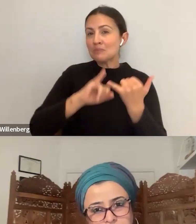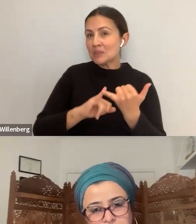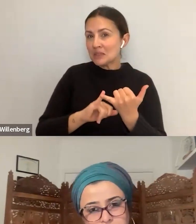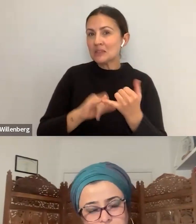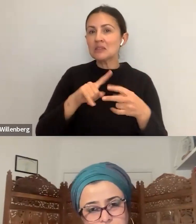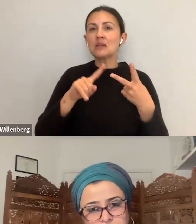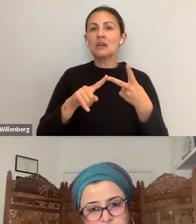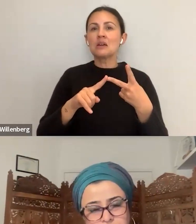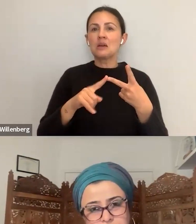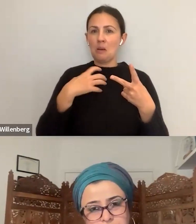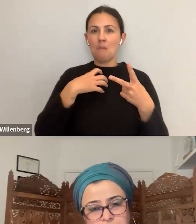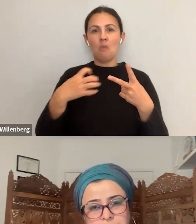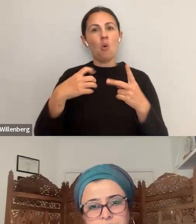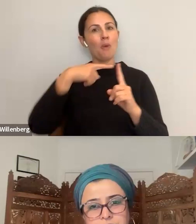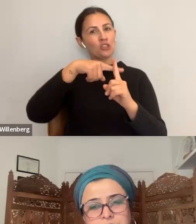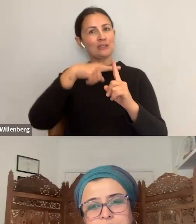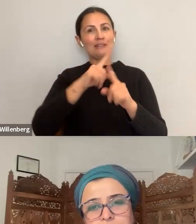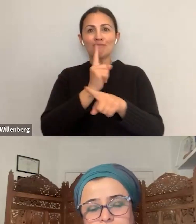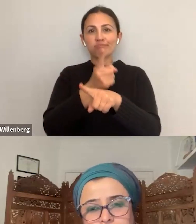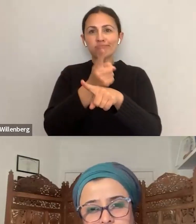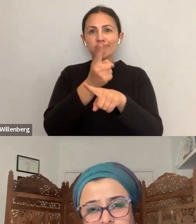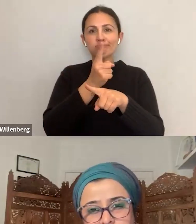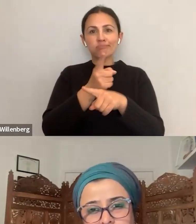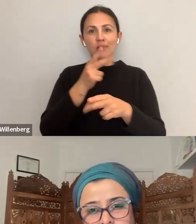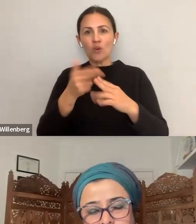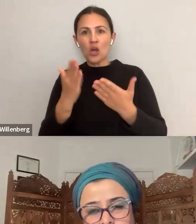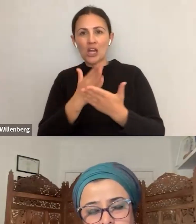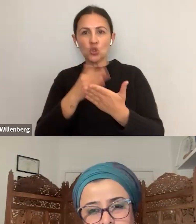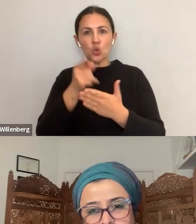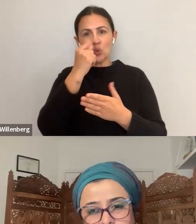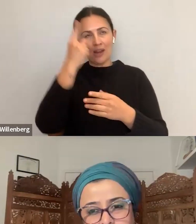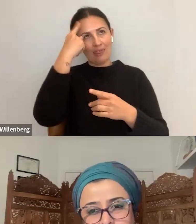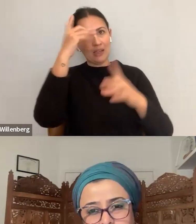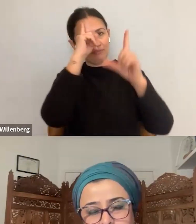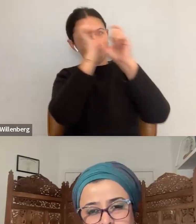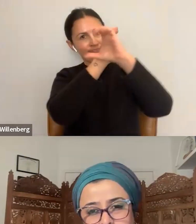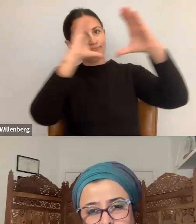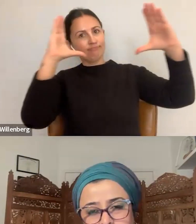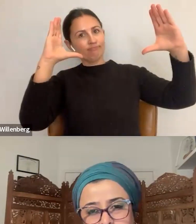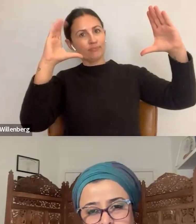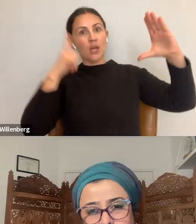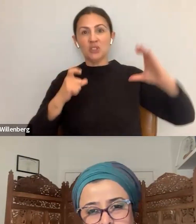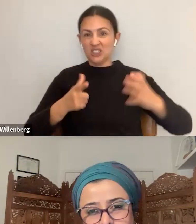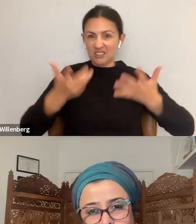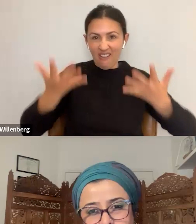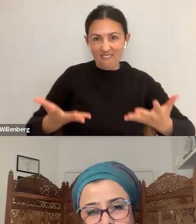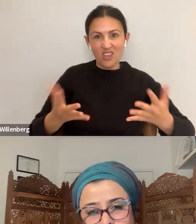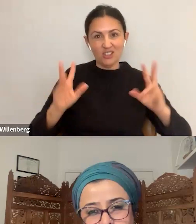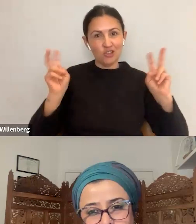of blue sky at the end to think about what the possibilities might be, because it is a really big and weighty and daunting question.